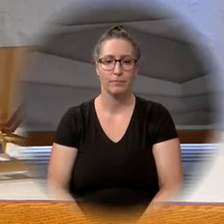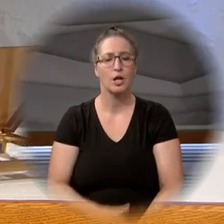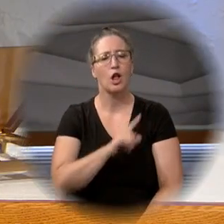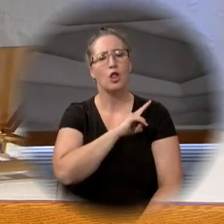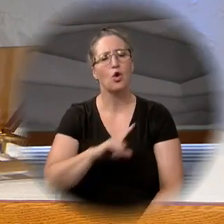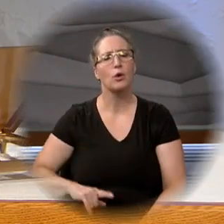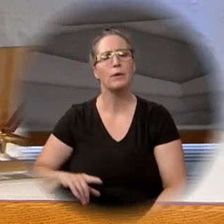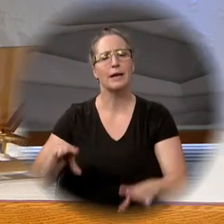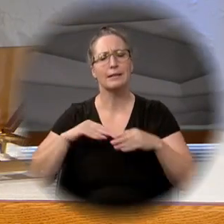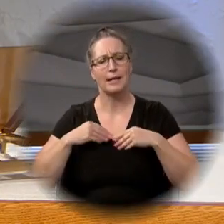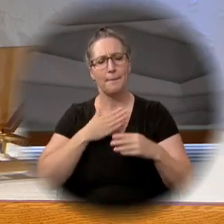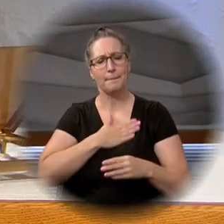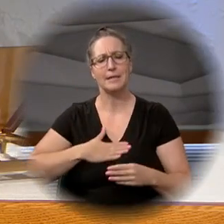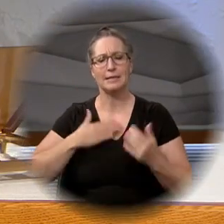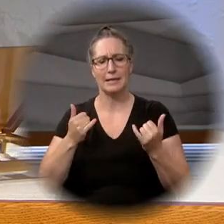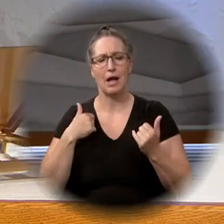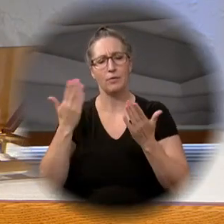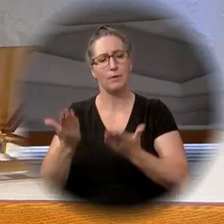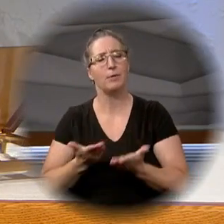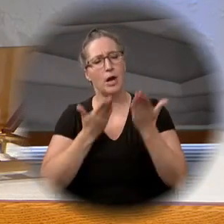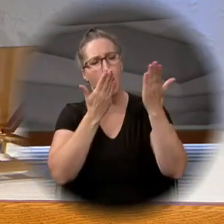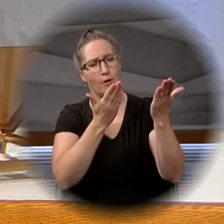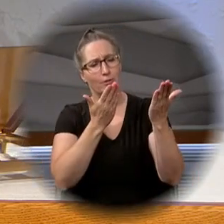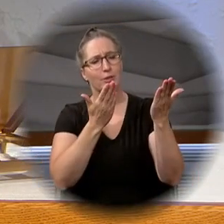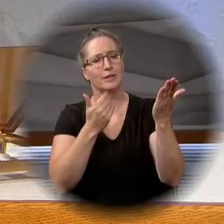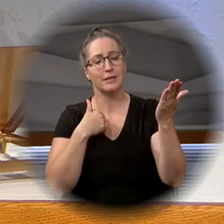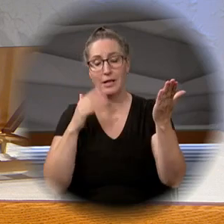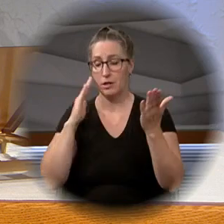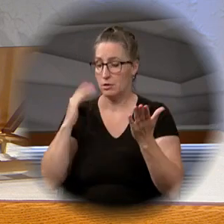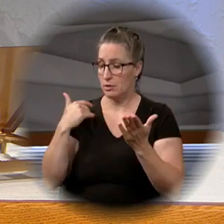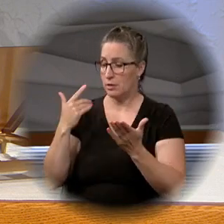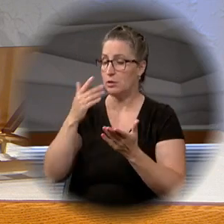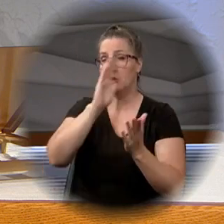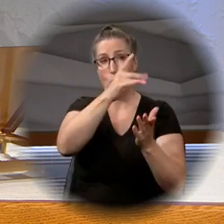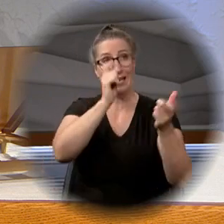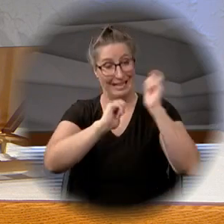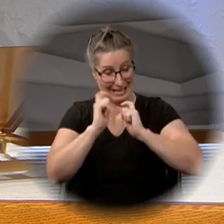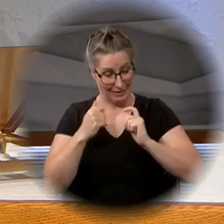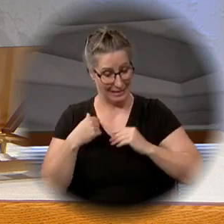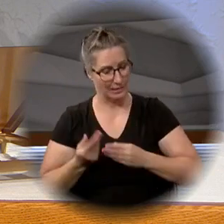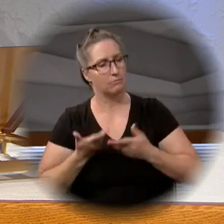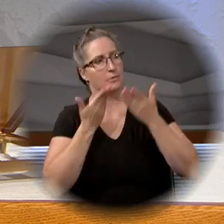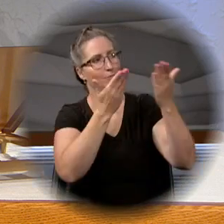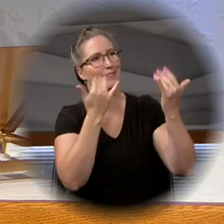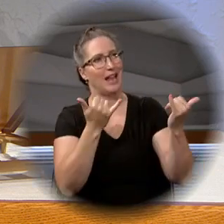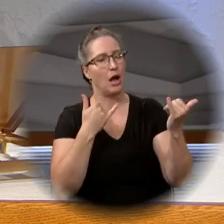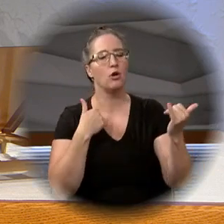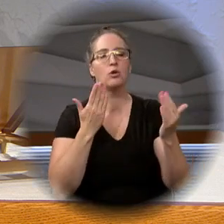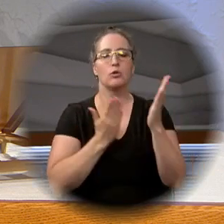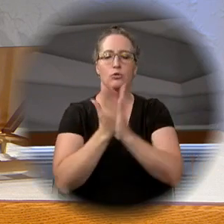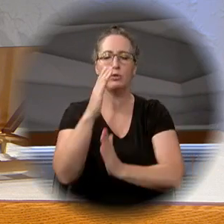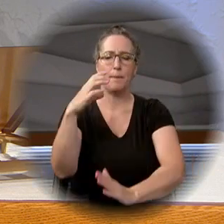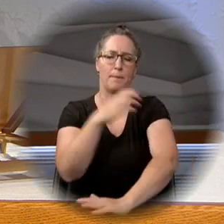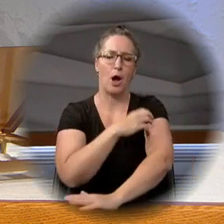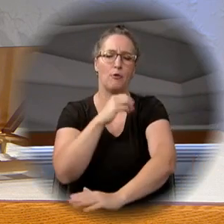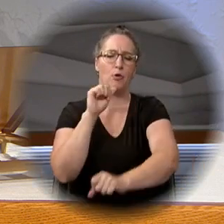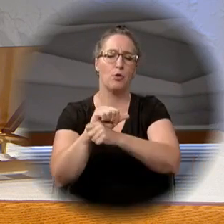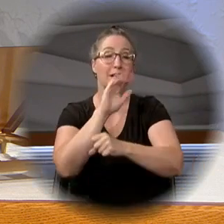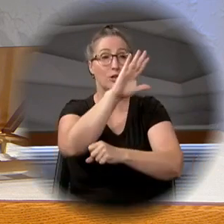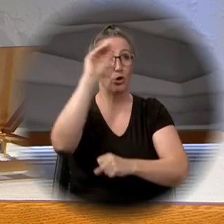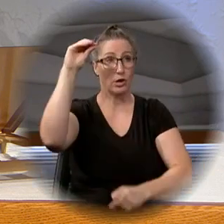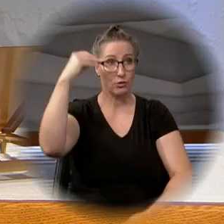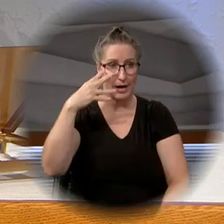Lord, we pray, the offerings which we bring from the abundance of your gifts, that through the powerful working of your